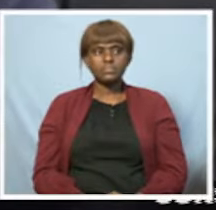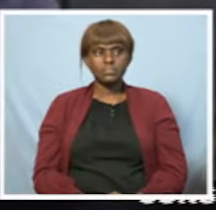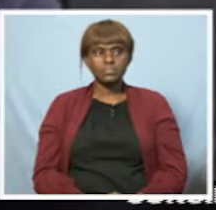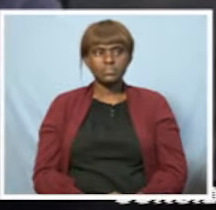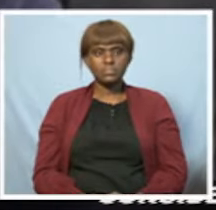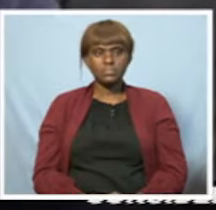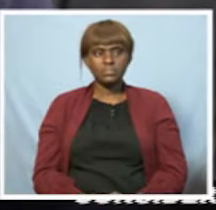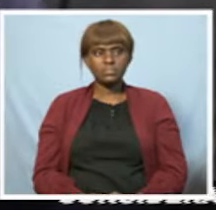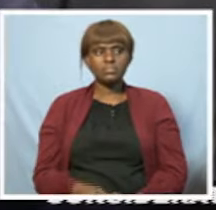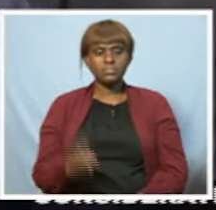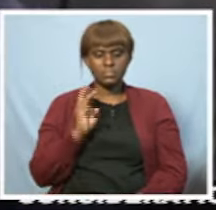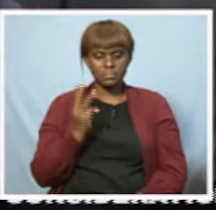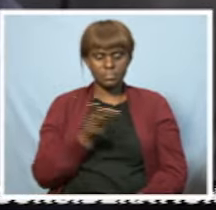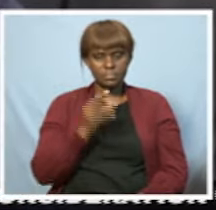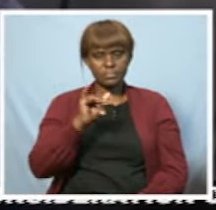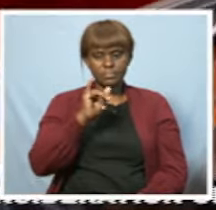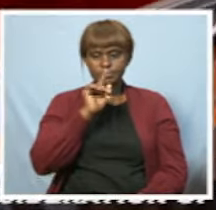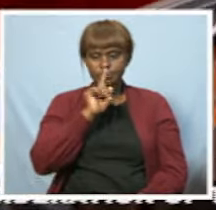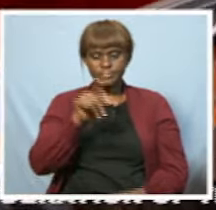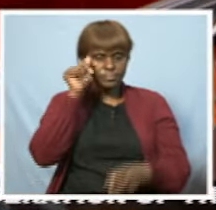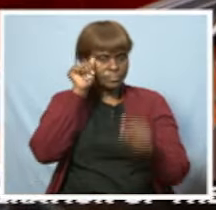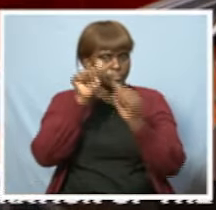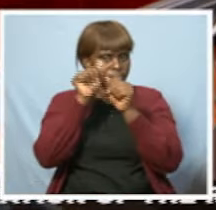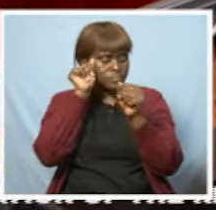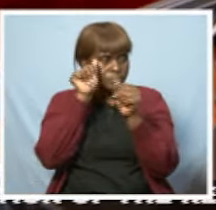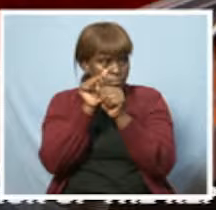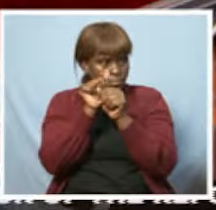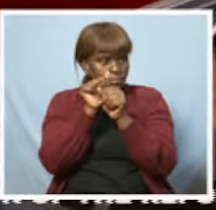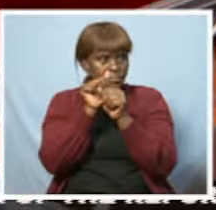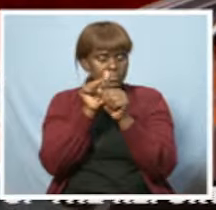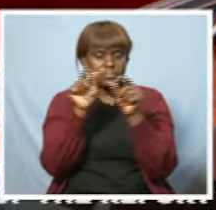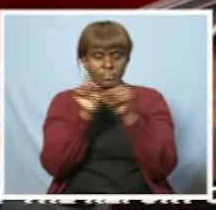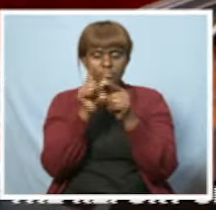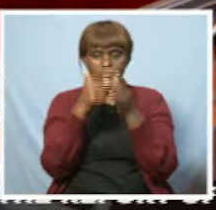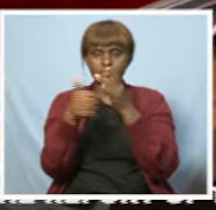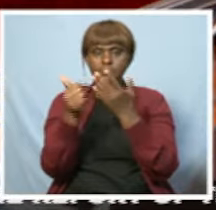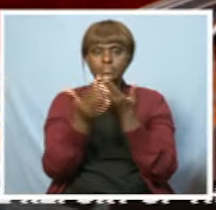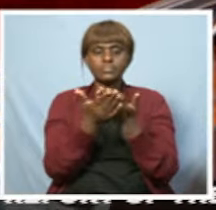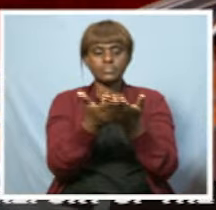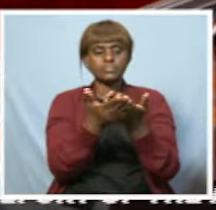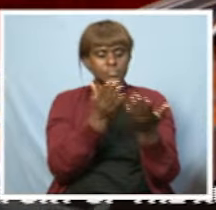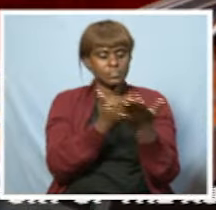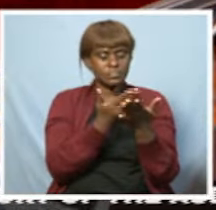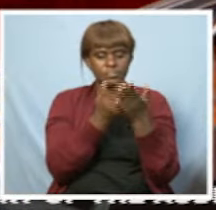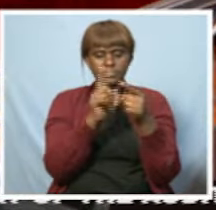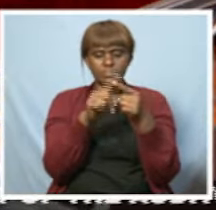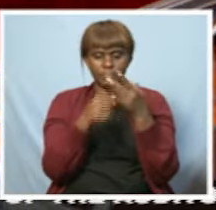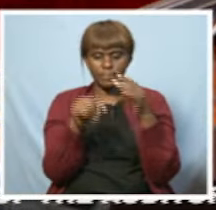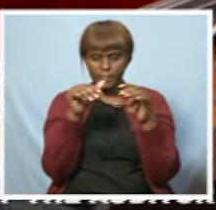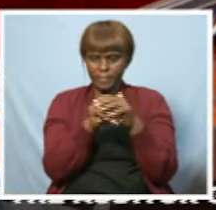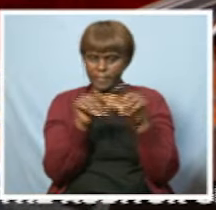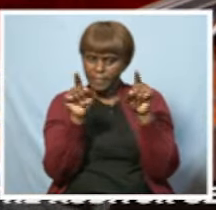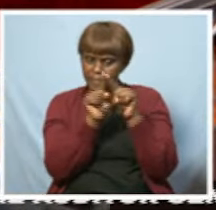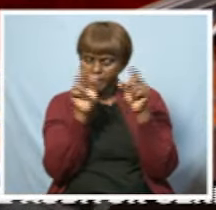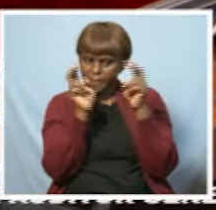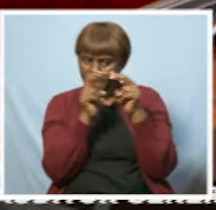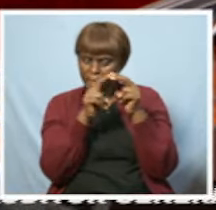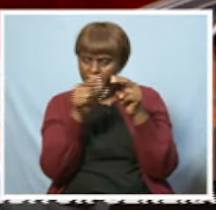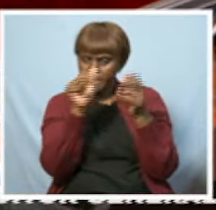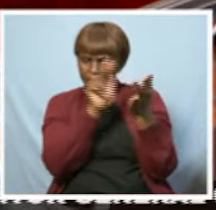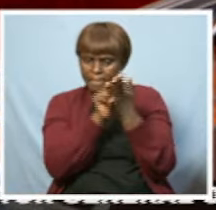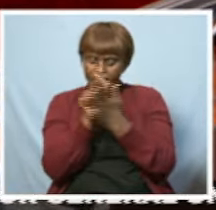Yes, we do agree with the auditor and what you are submitting. But in the contract, you